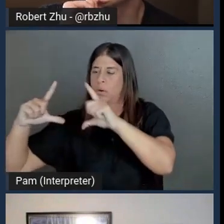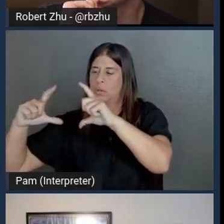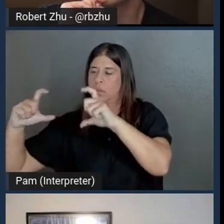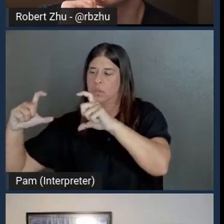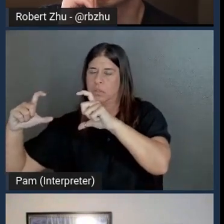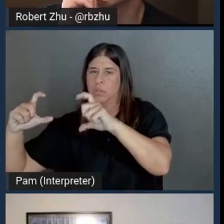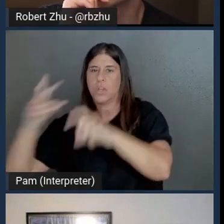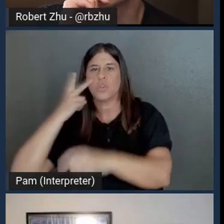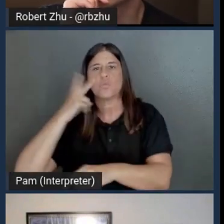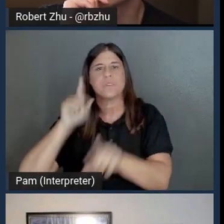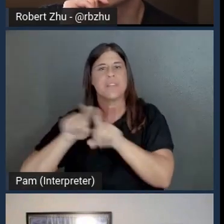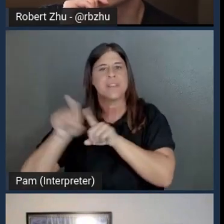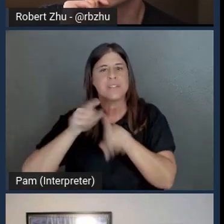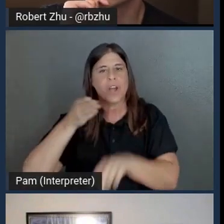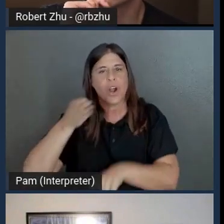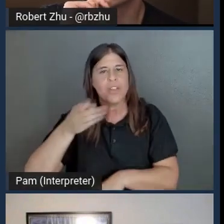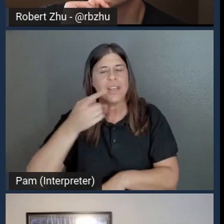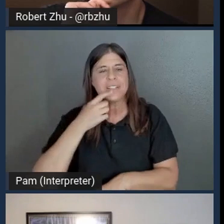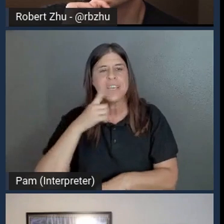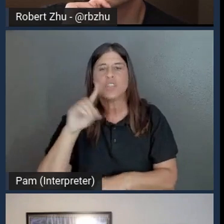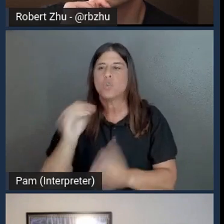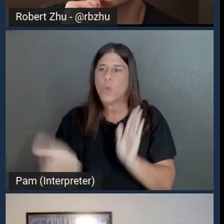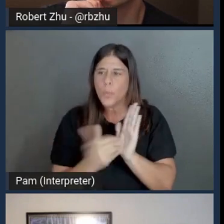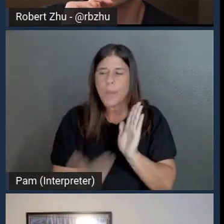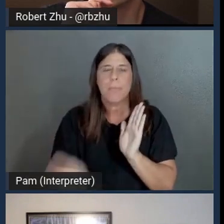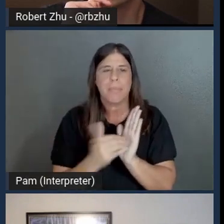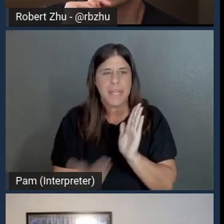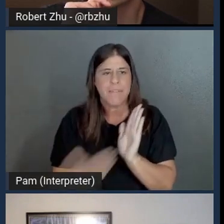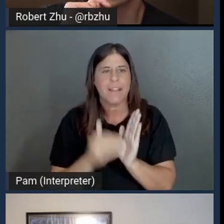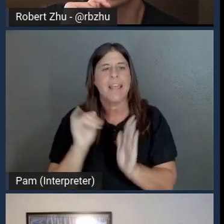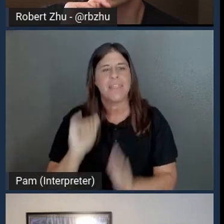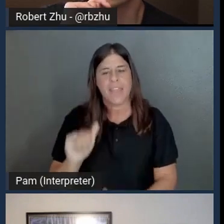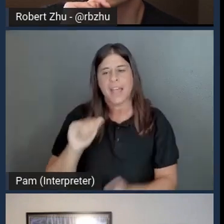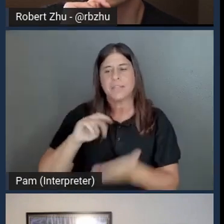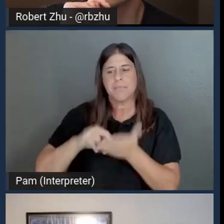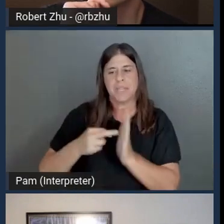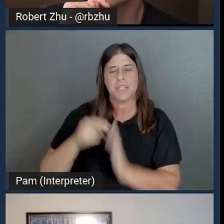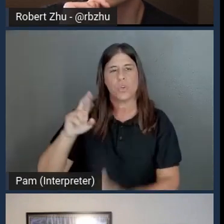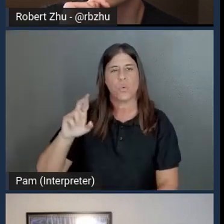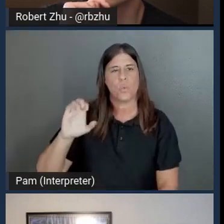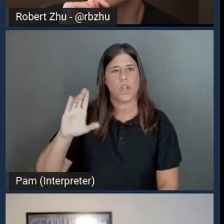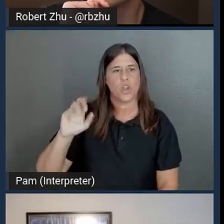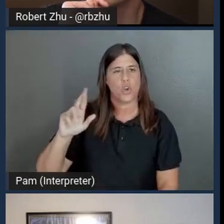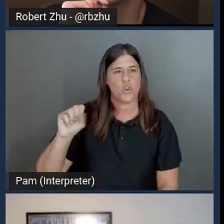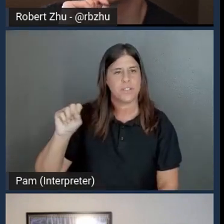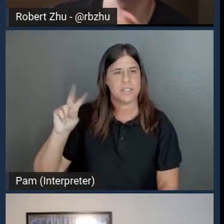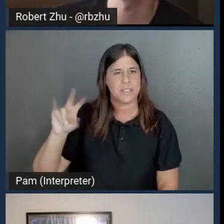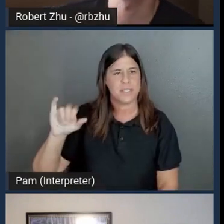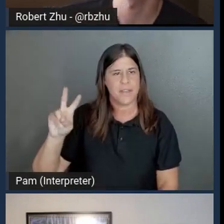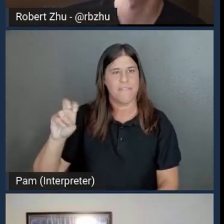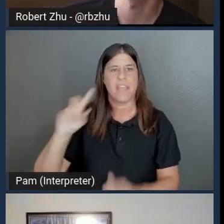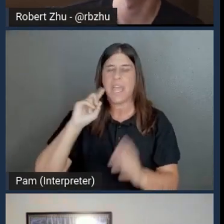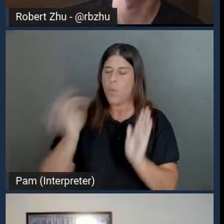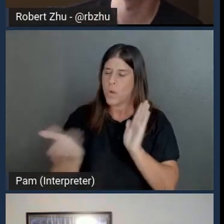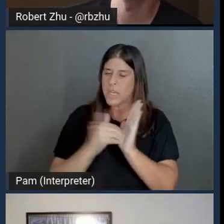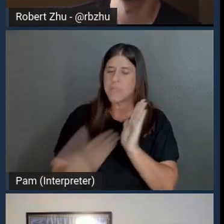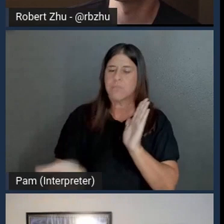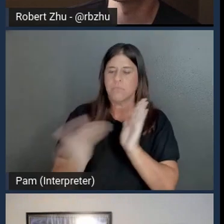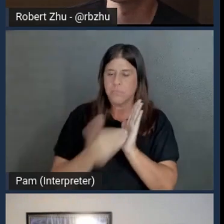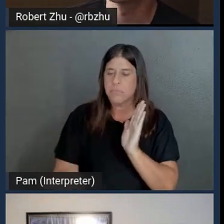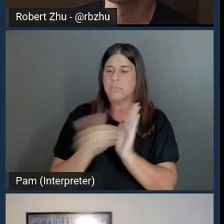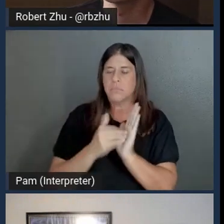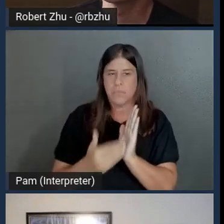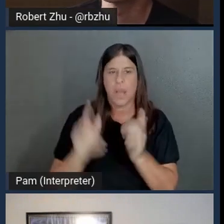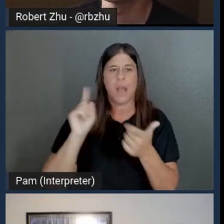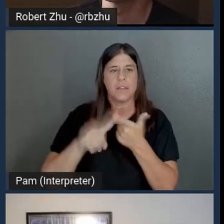see in there basically says, do this repeatedly. So that's the recursive part here. This is going to keep doing it, and this is going to keep recursing across that sort of pattern until